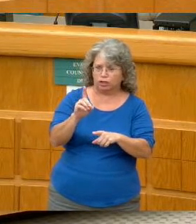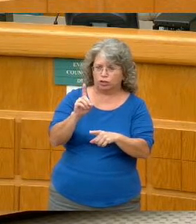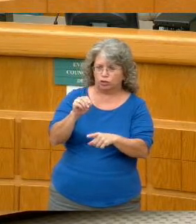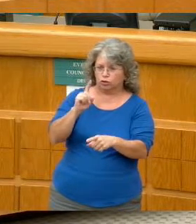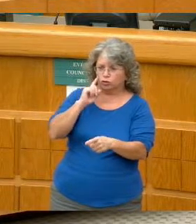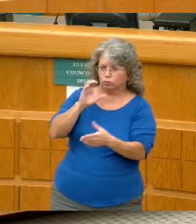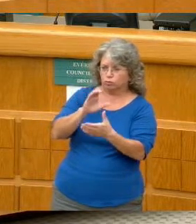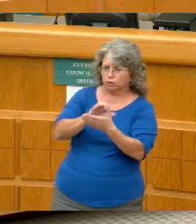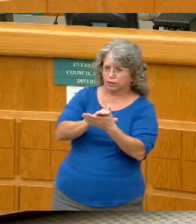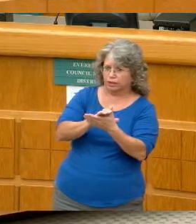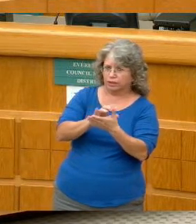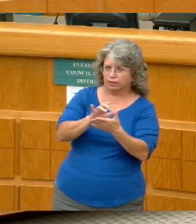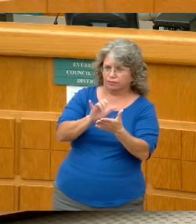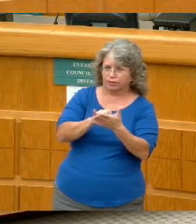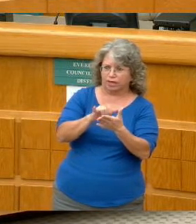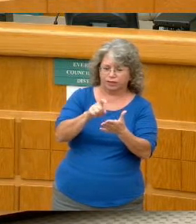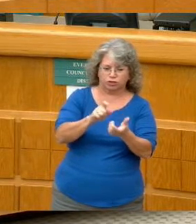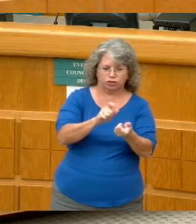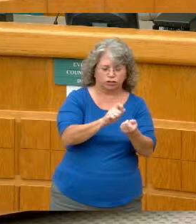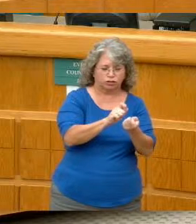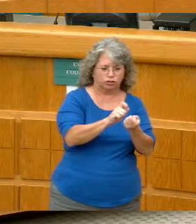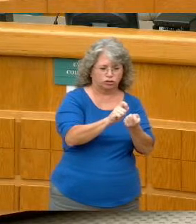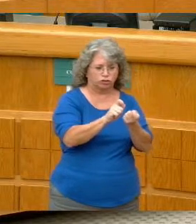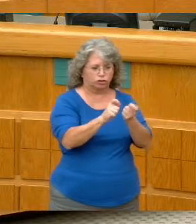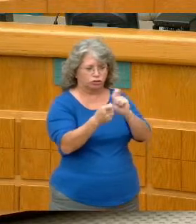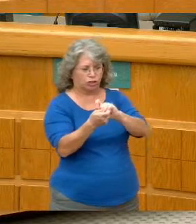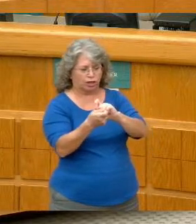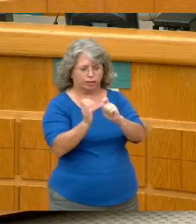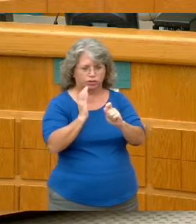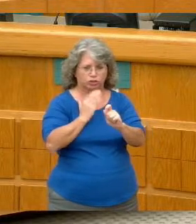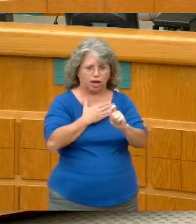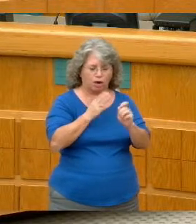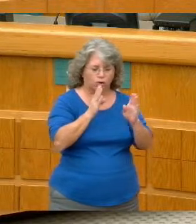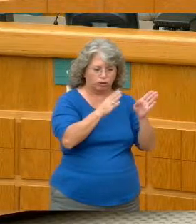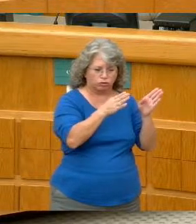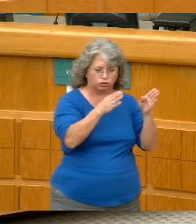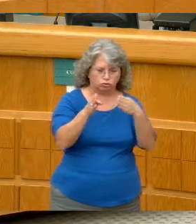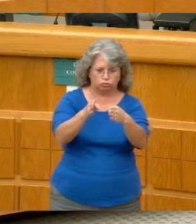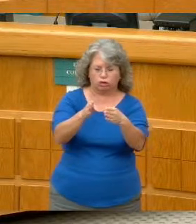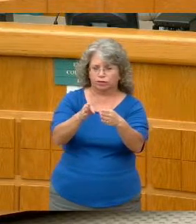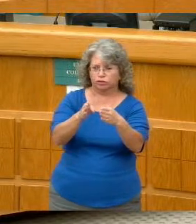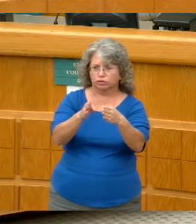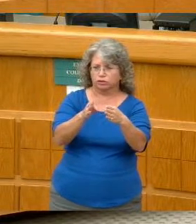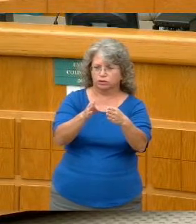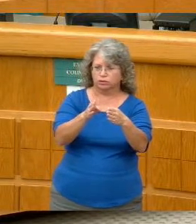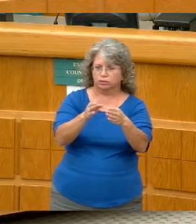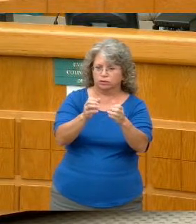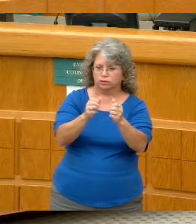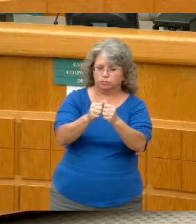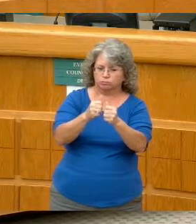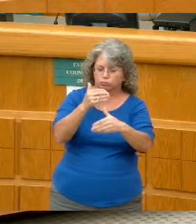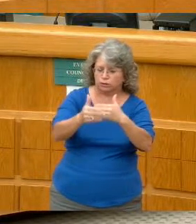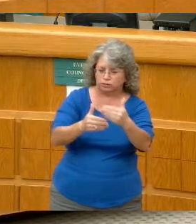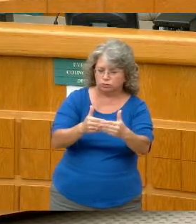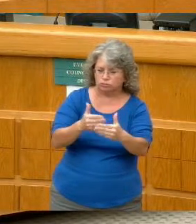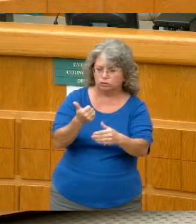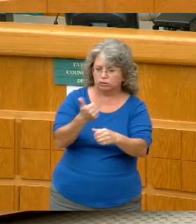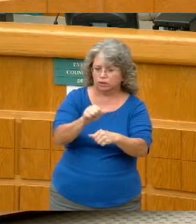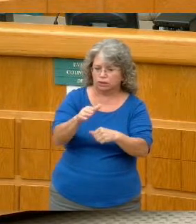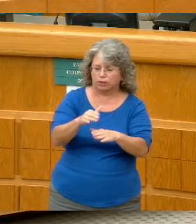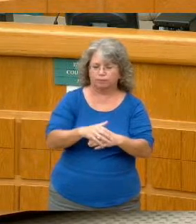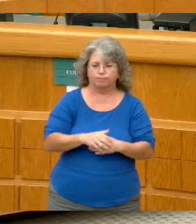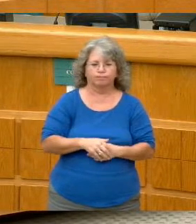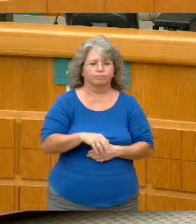that, knowing that changes our direction in any regards? I don't think so. As I